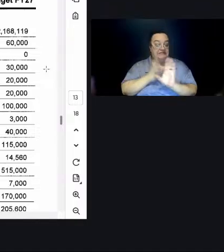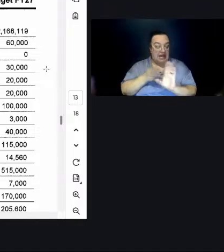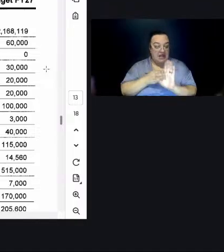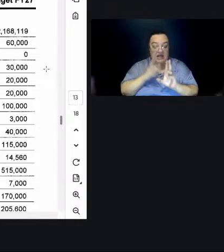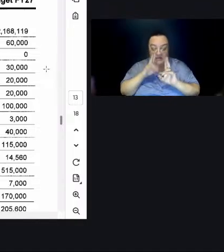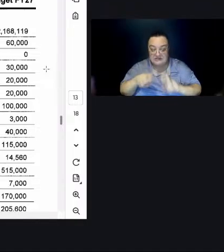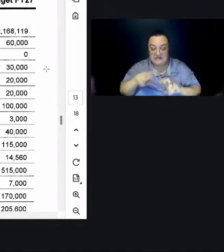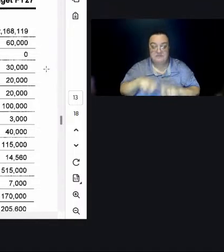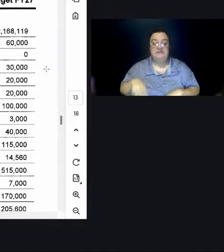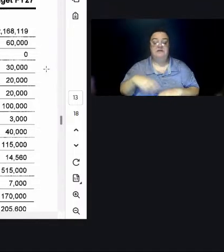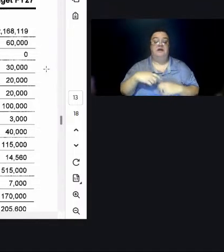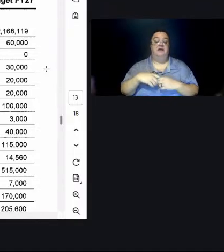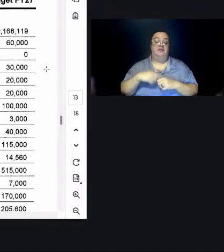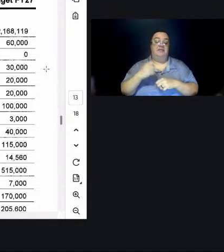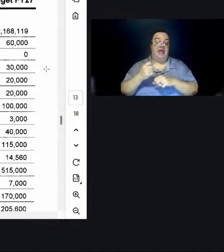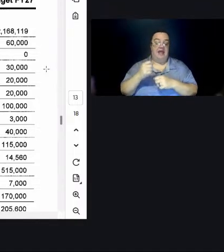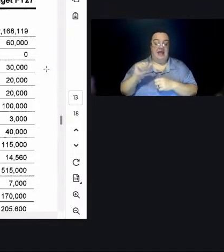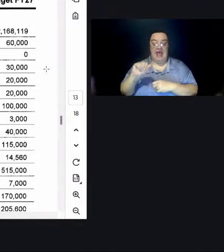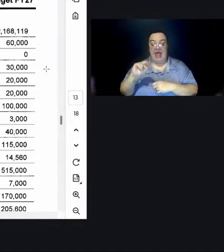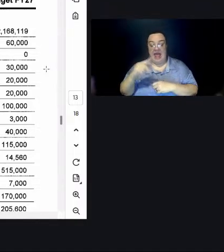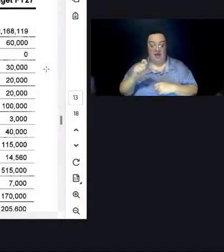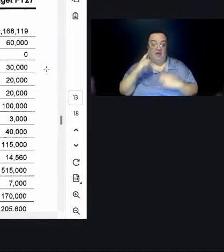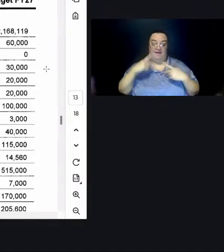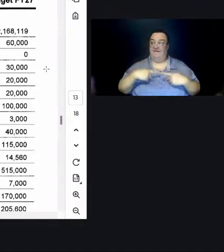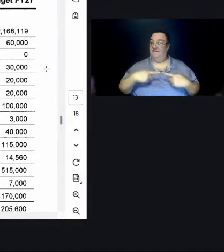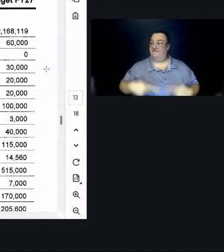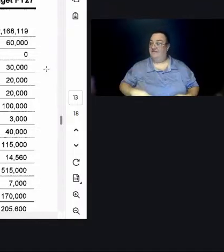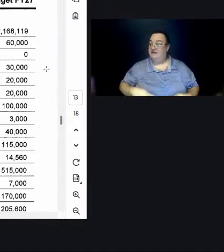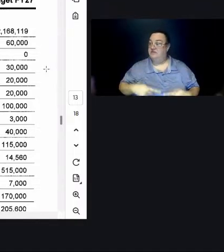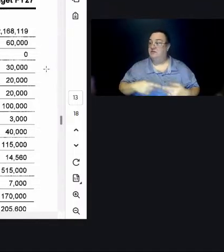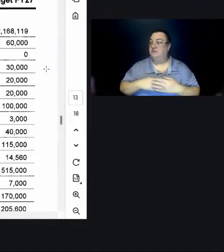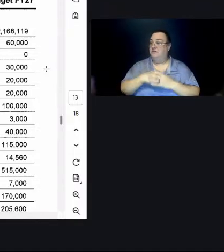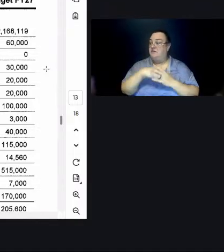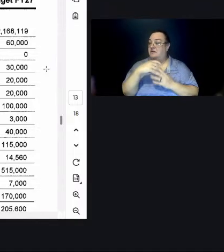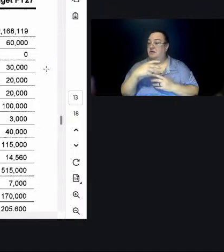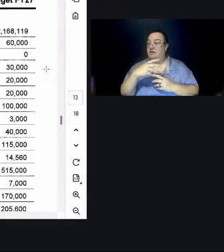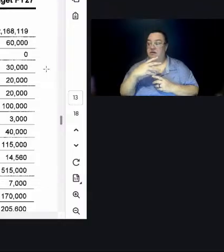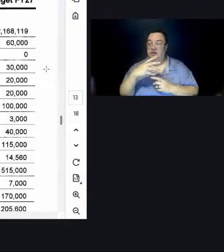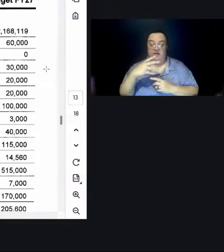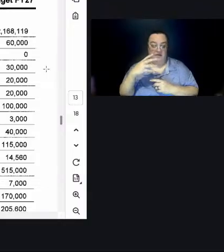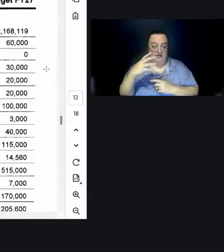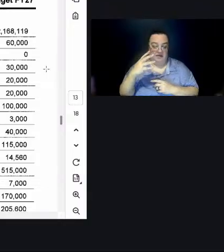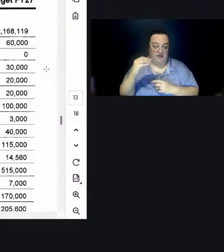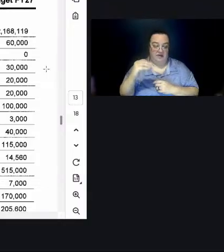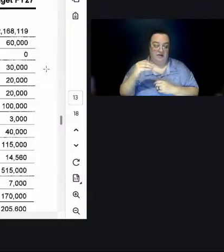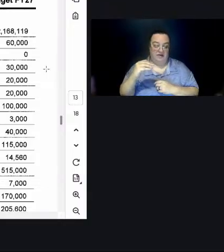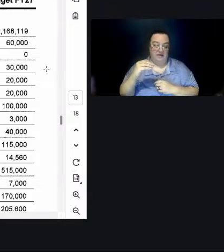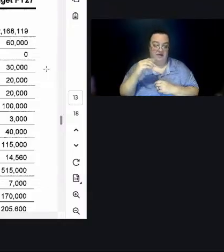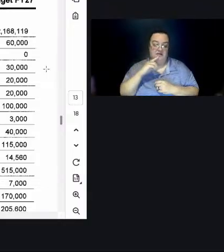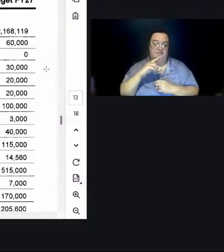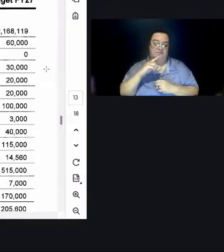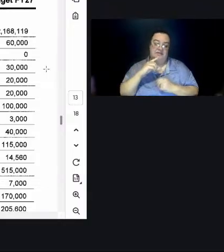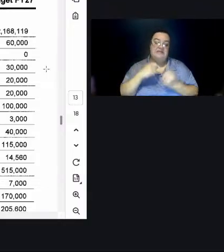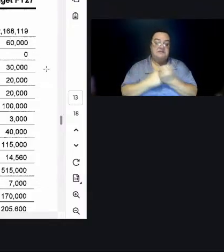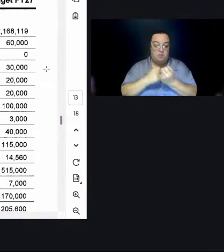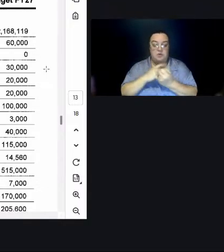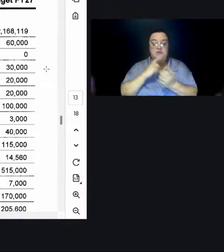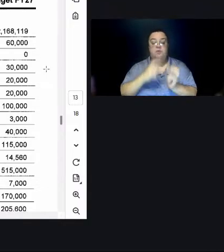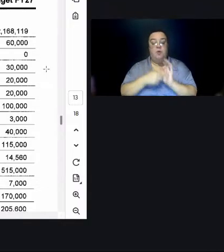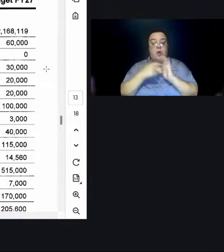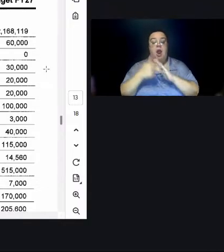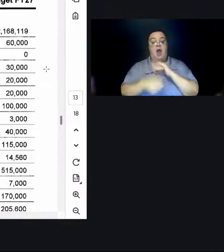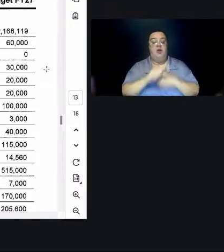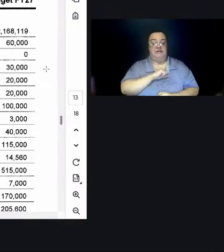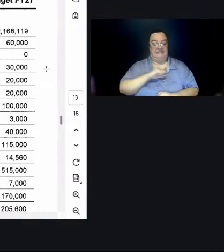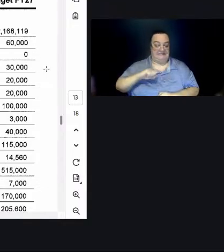physical assessments, and even the mental health support, all required under Senate Bill 71, passed in 2021 by the General Assembly. They were